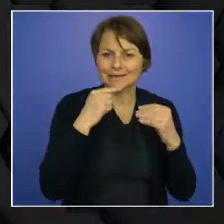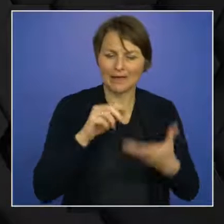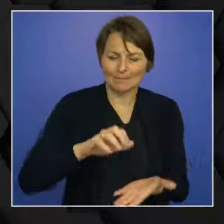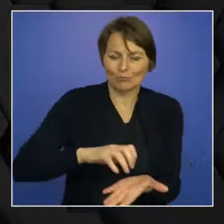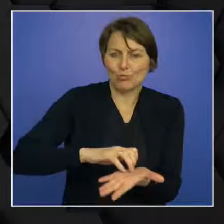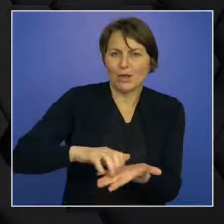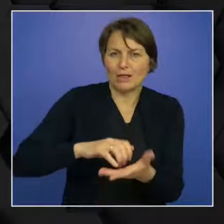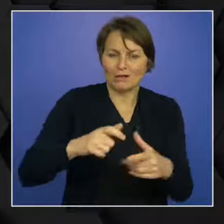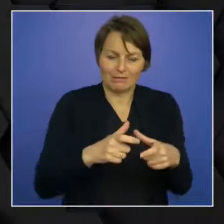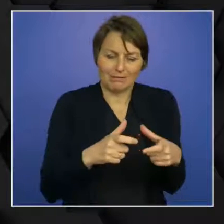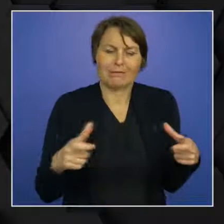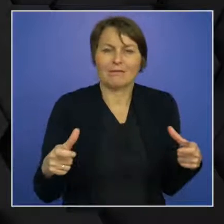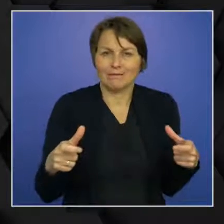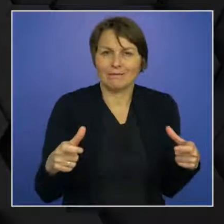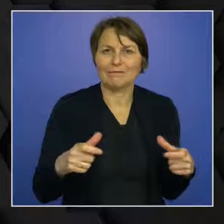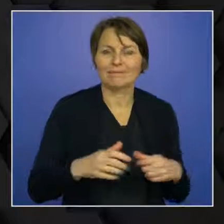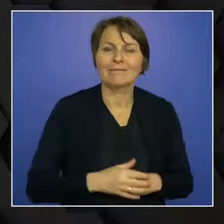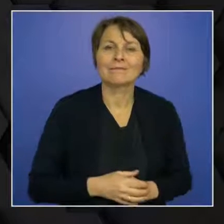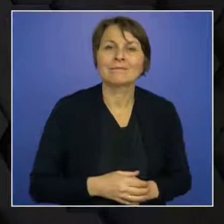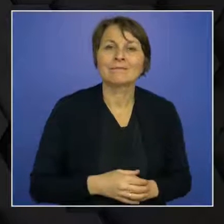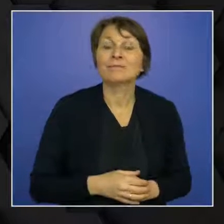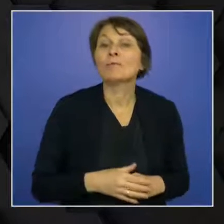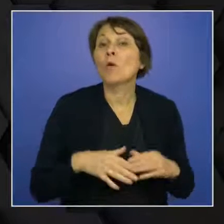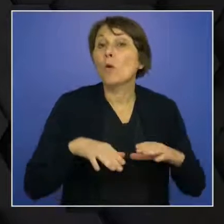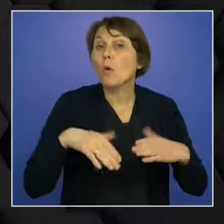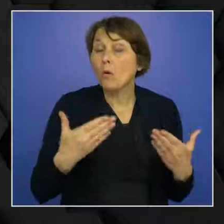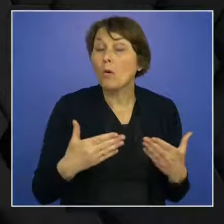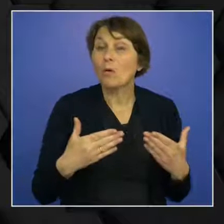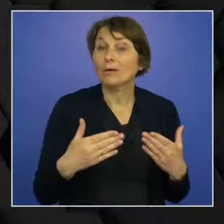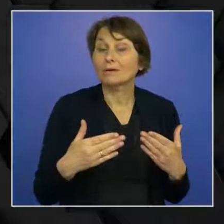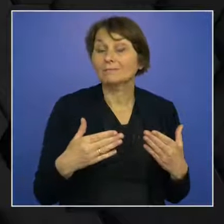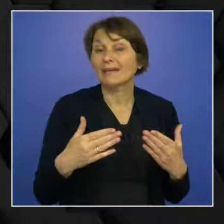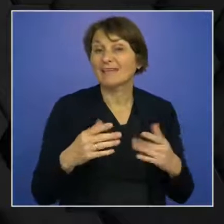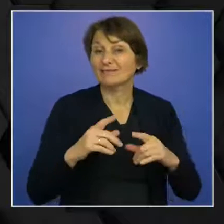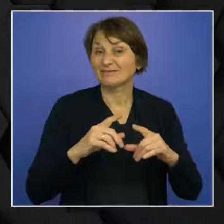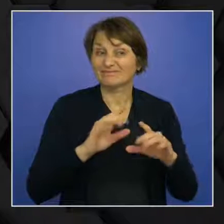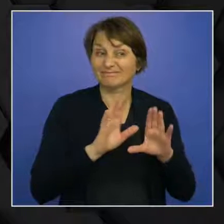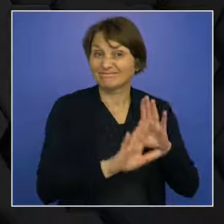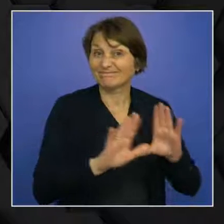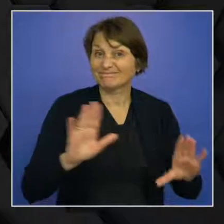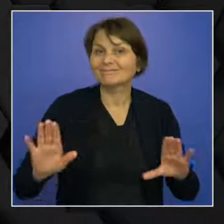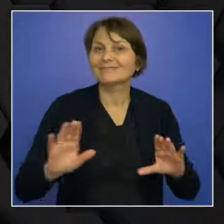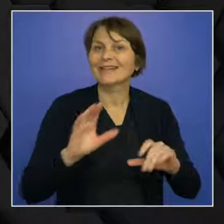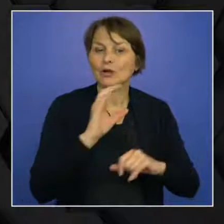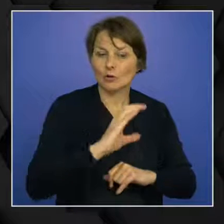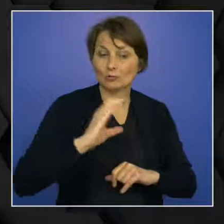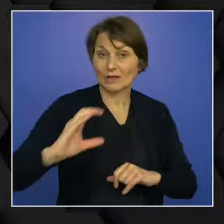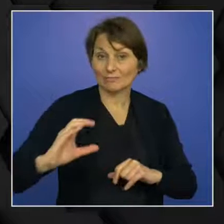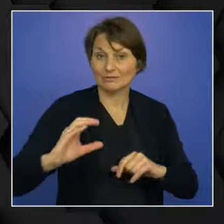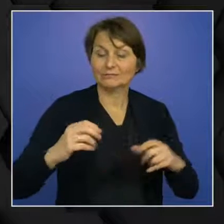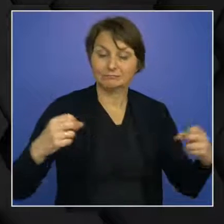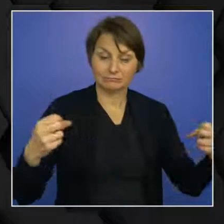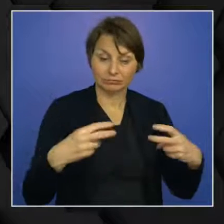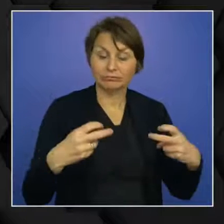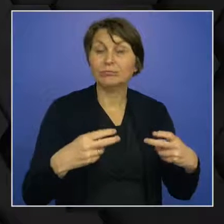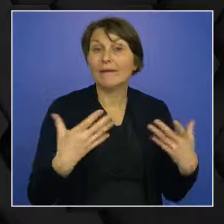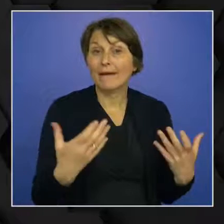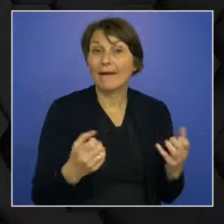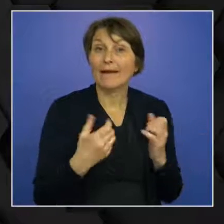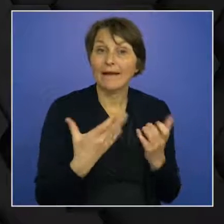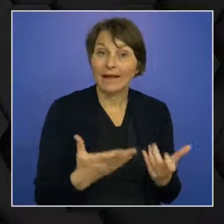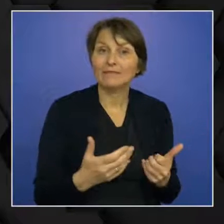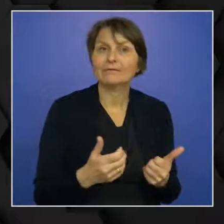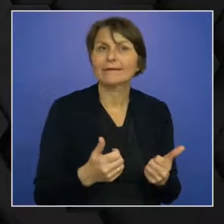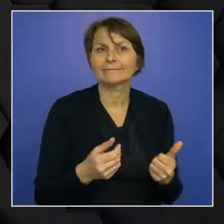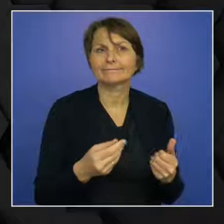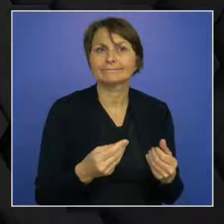story. You also have the difference with closed captions to actually have a human or a service created